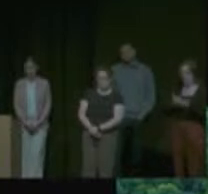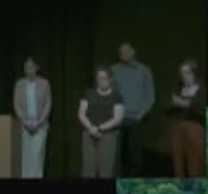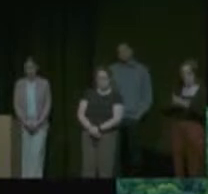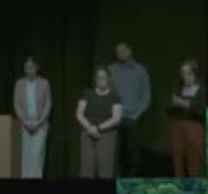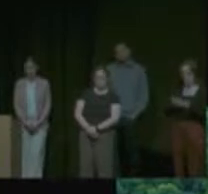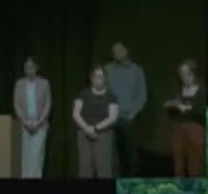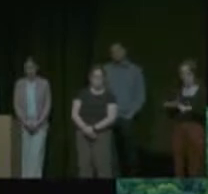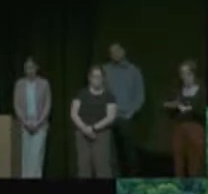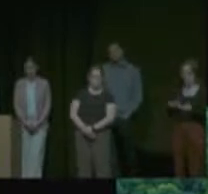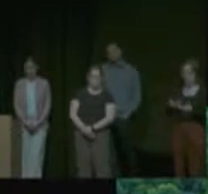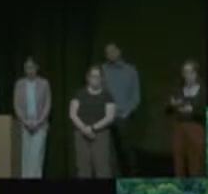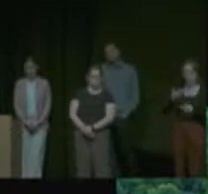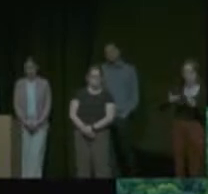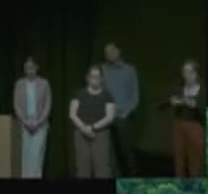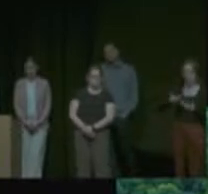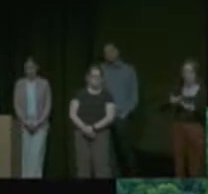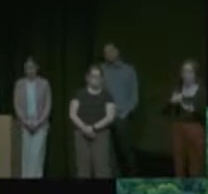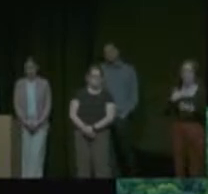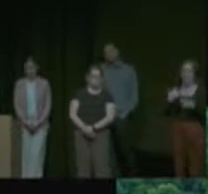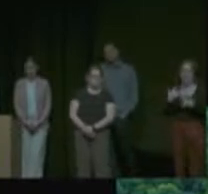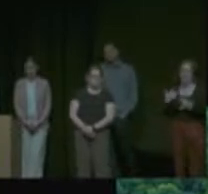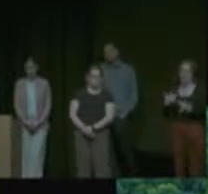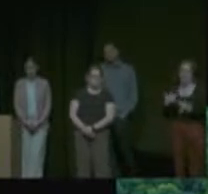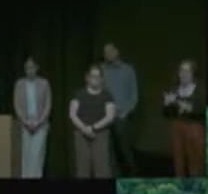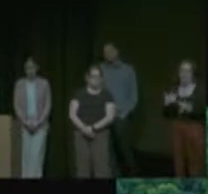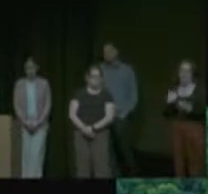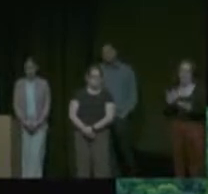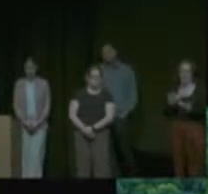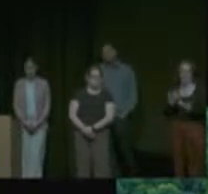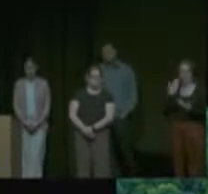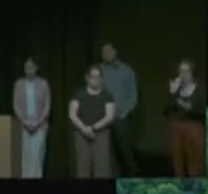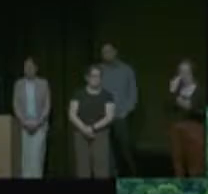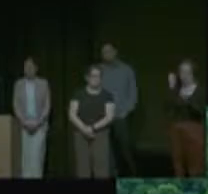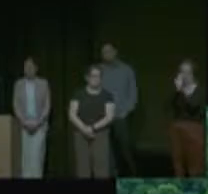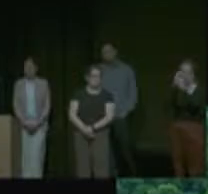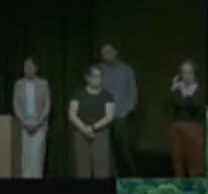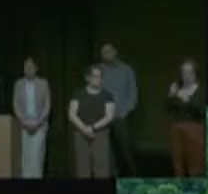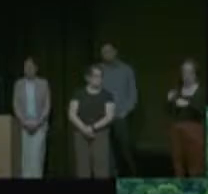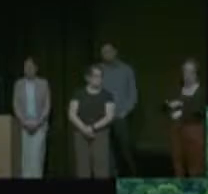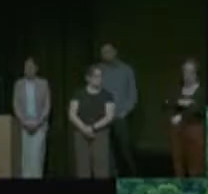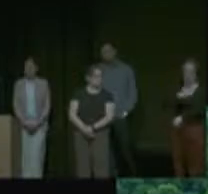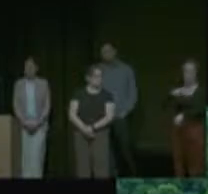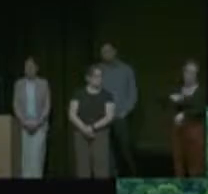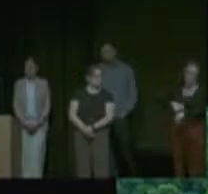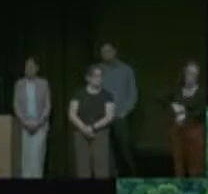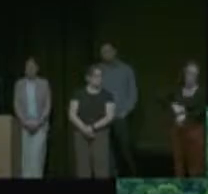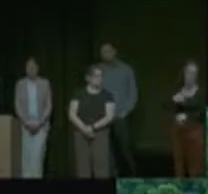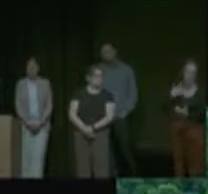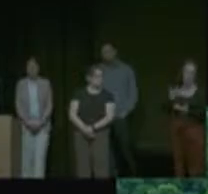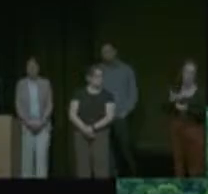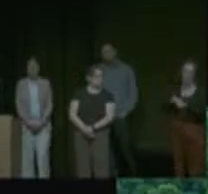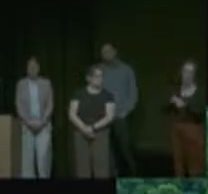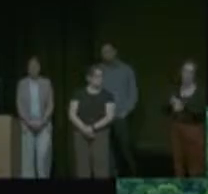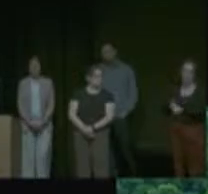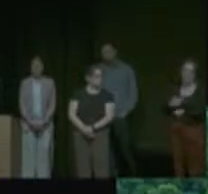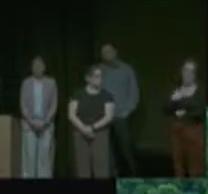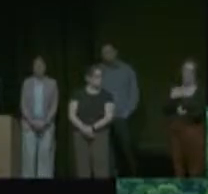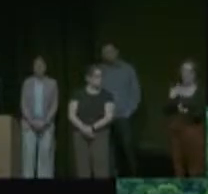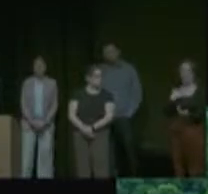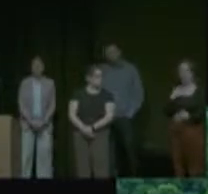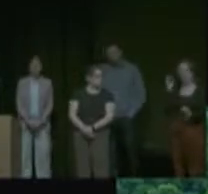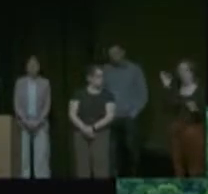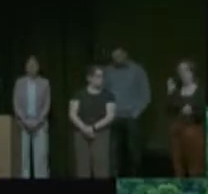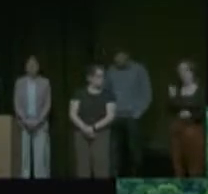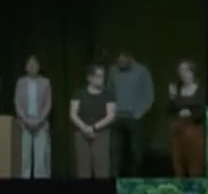area. I tend to look at the long-term range, but I'd like those updates rather than just in the Green Island. Thank